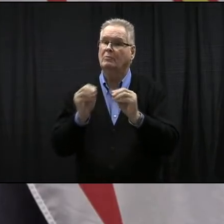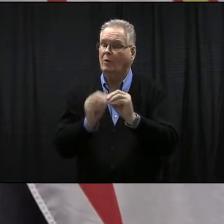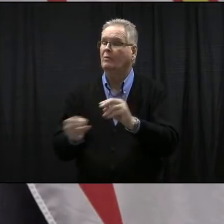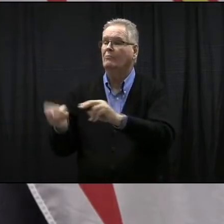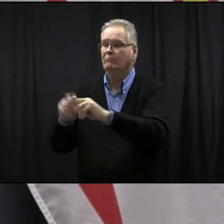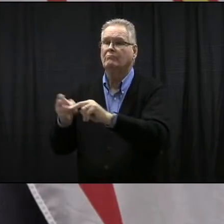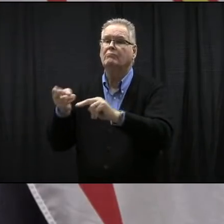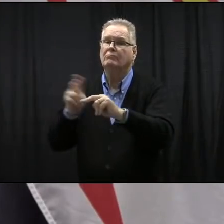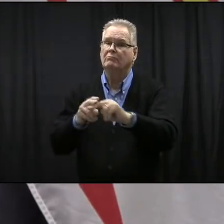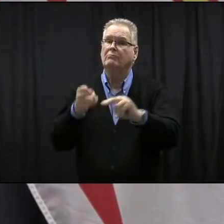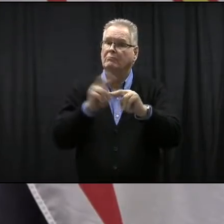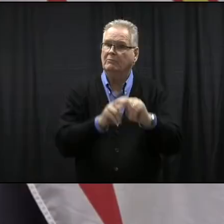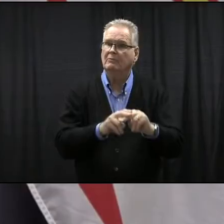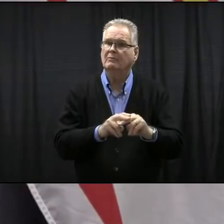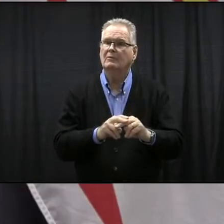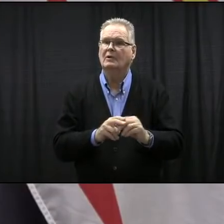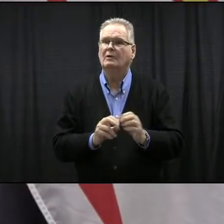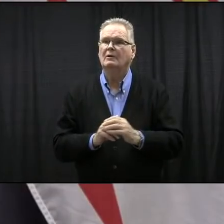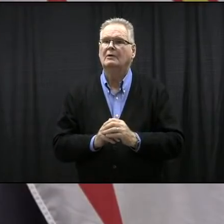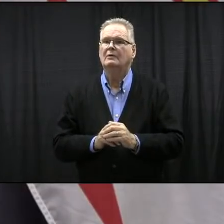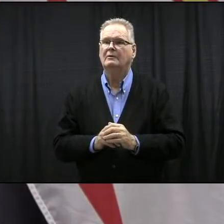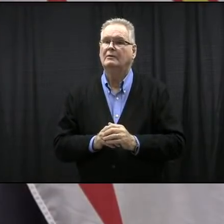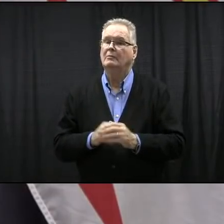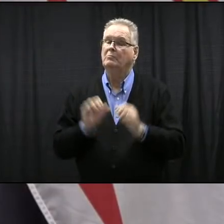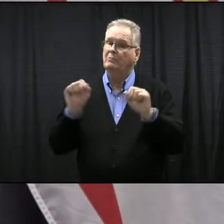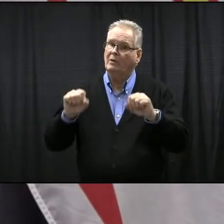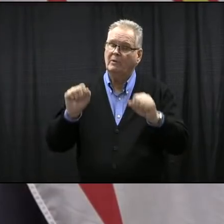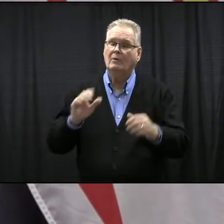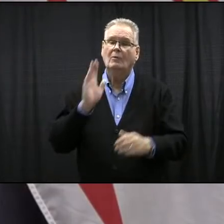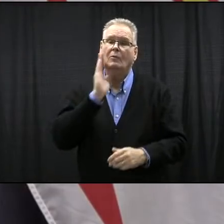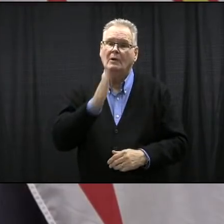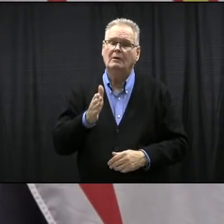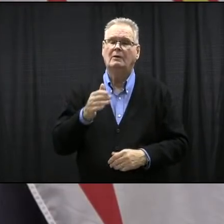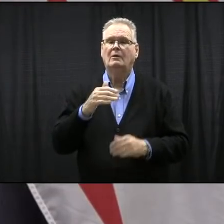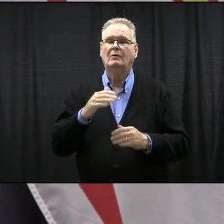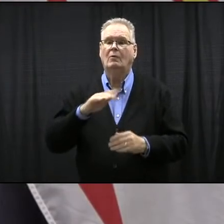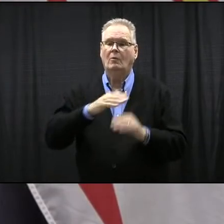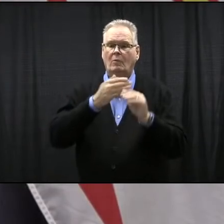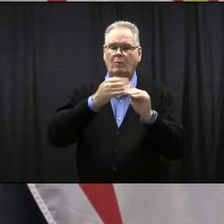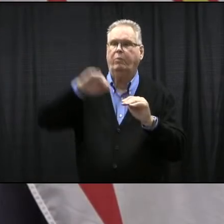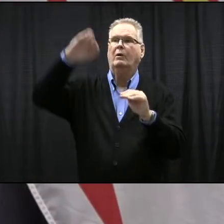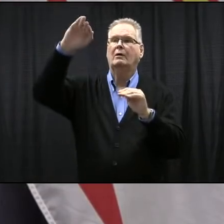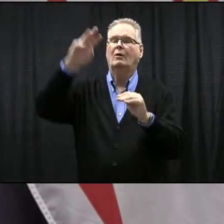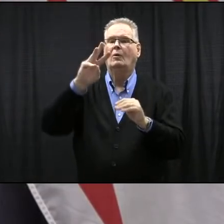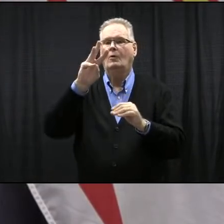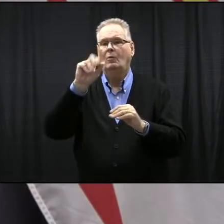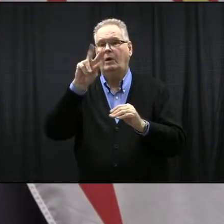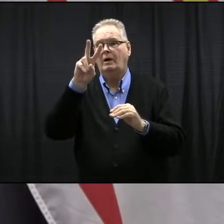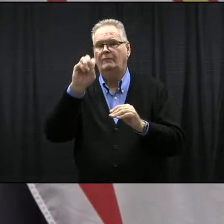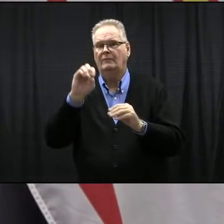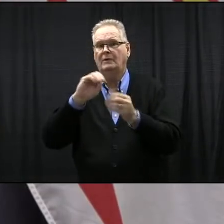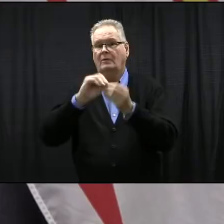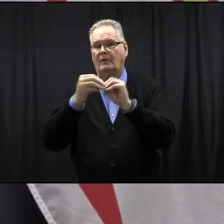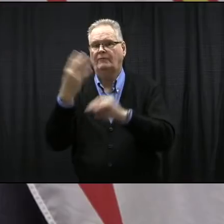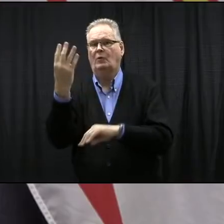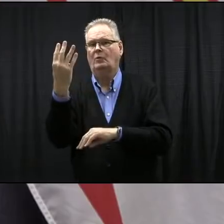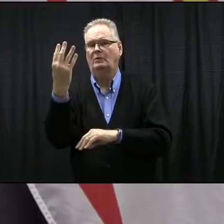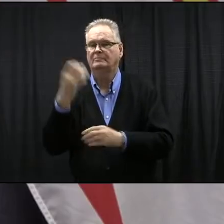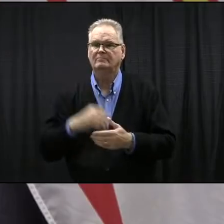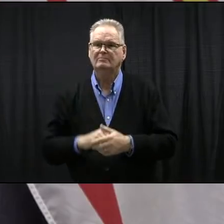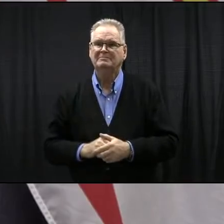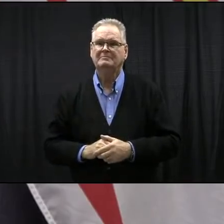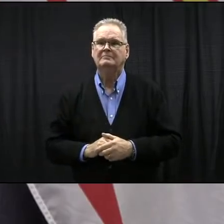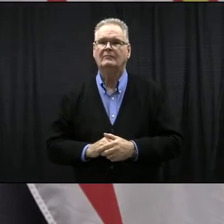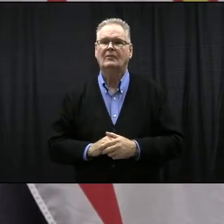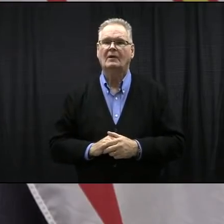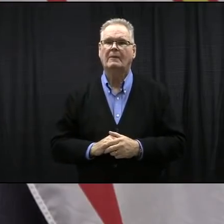of the 4th wave, with 327 new cases reported across the region in the last week. In response, Nova Scotia